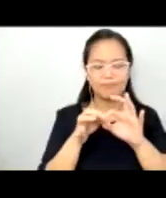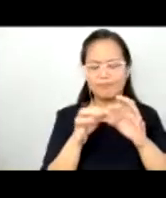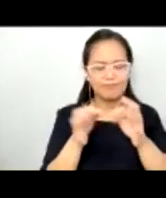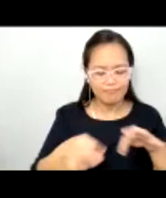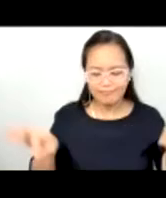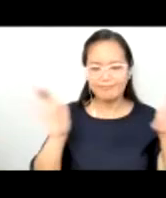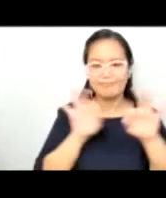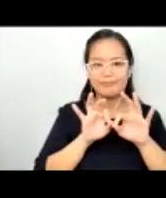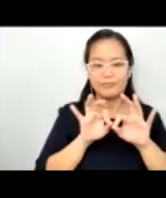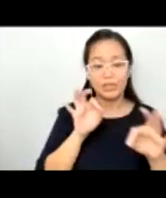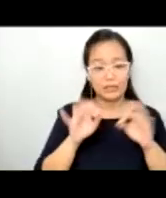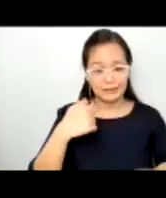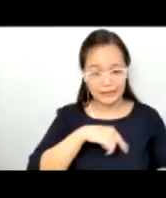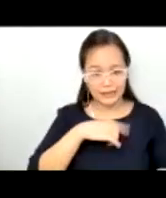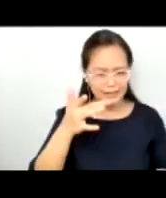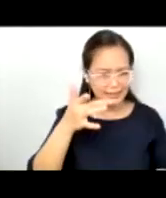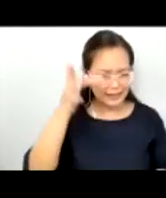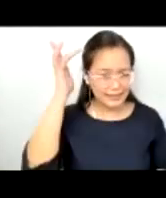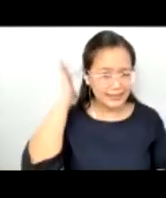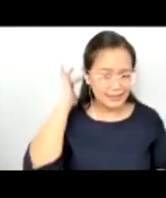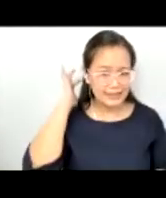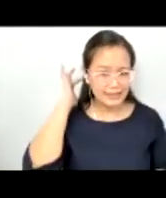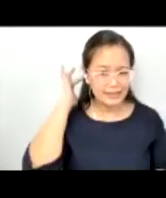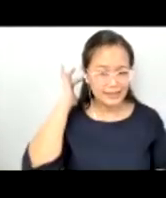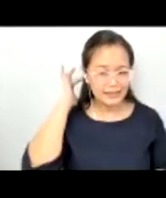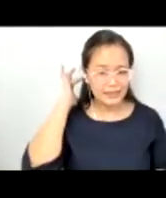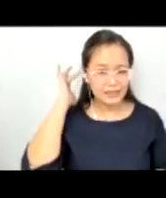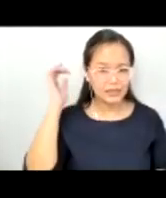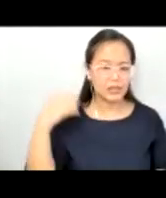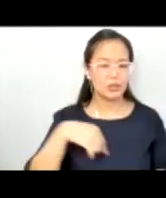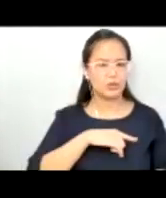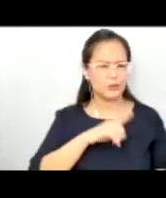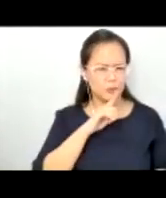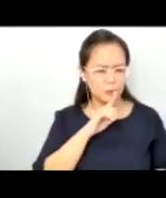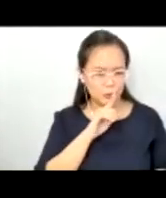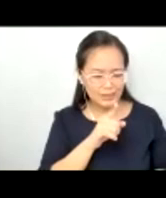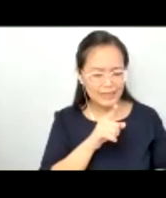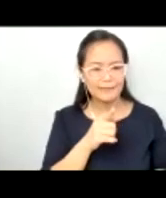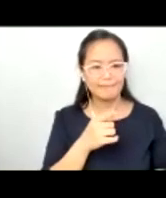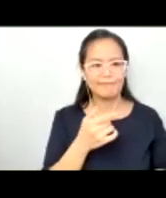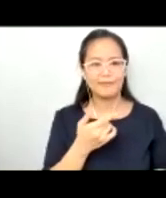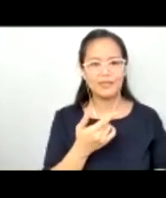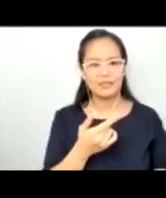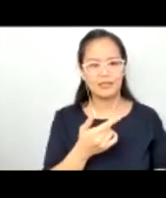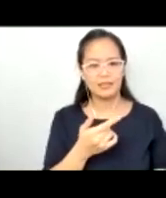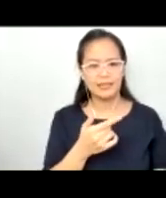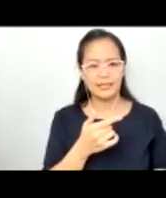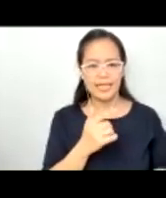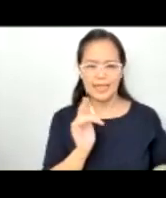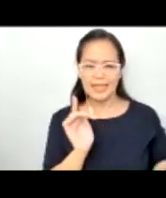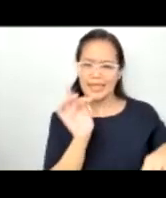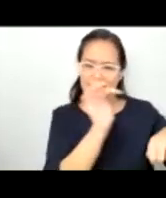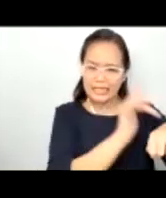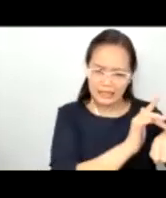if we are to be sensitive, and if we are to really tap on people's